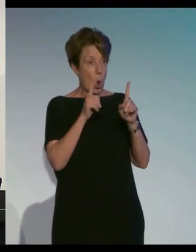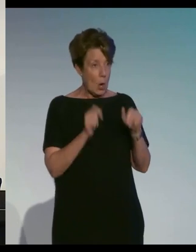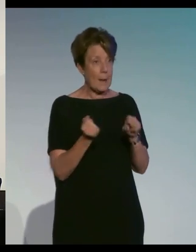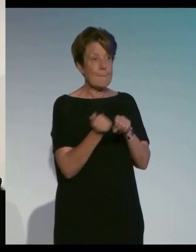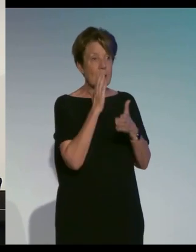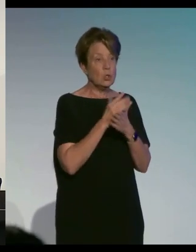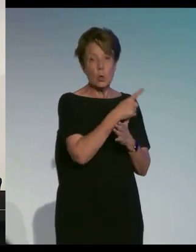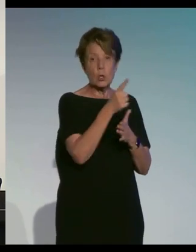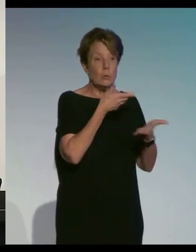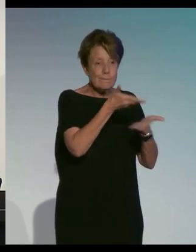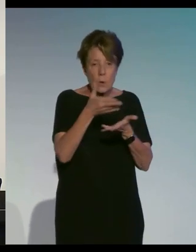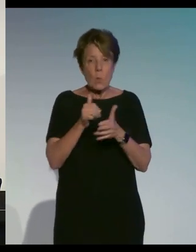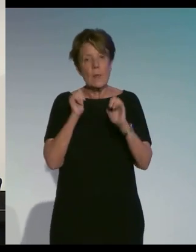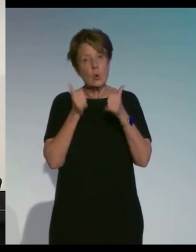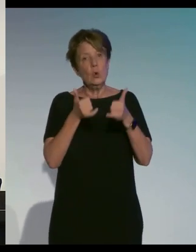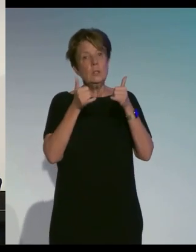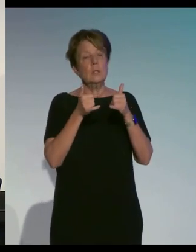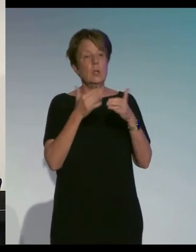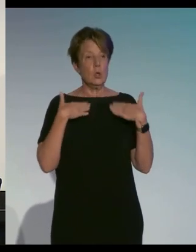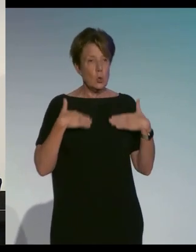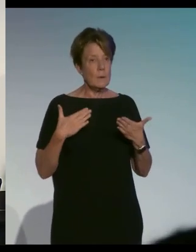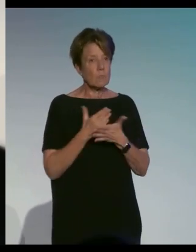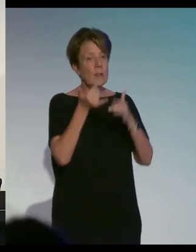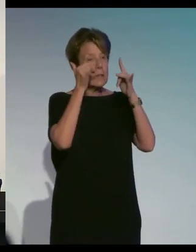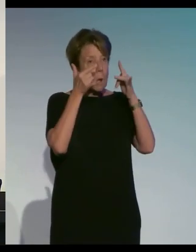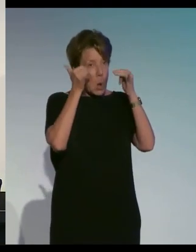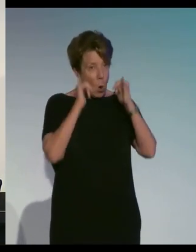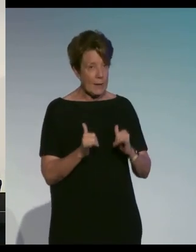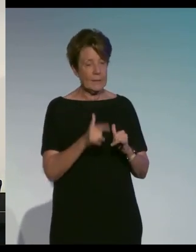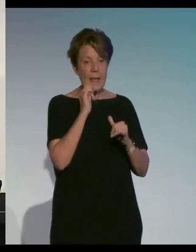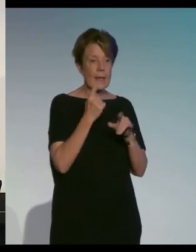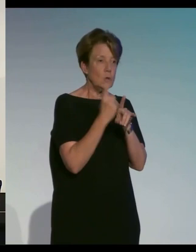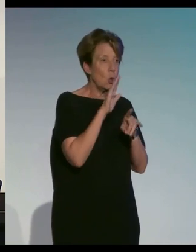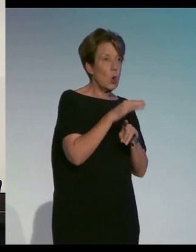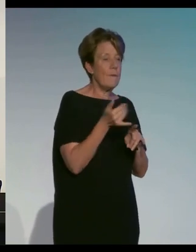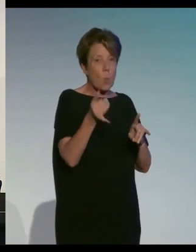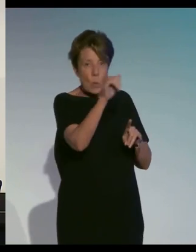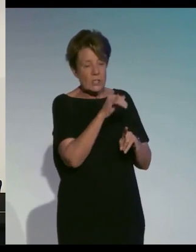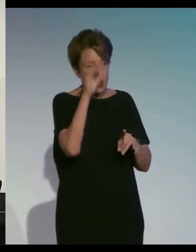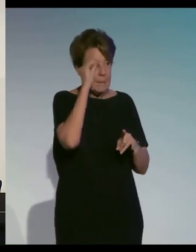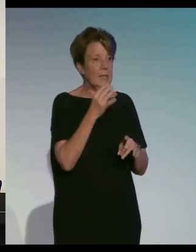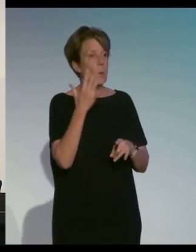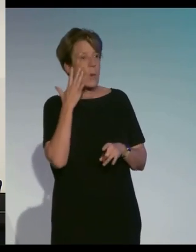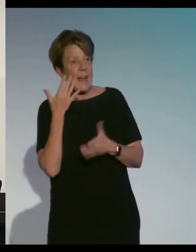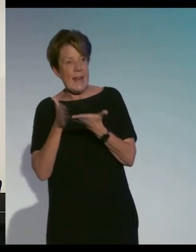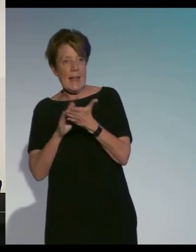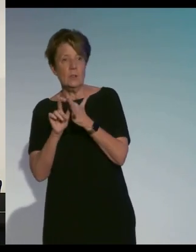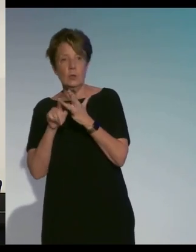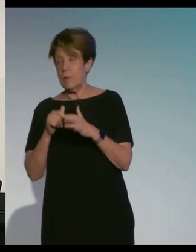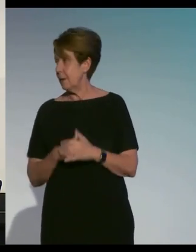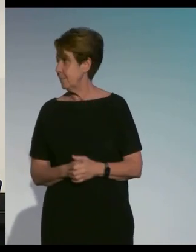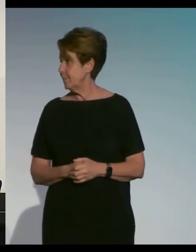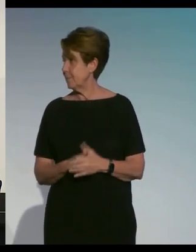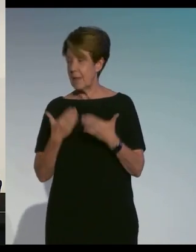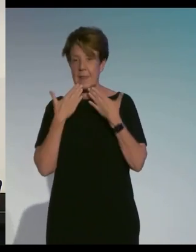rights lawyers who can give you strategic advice about which committee, when, and how to do it. Yeah, that's a great point to end on.